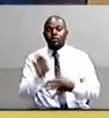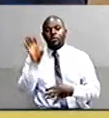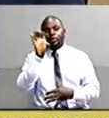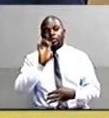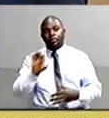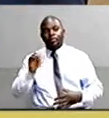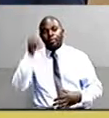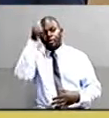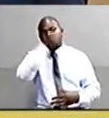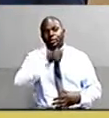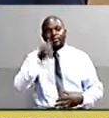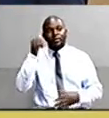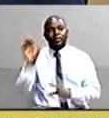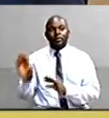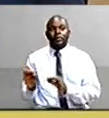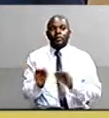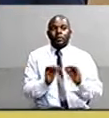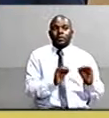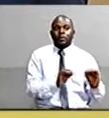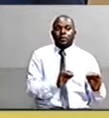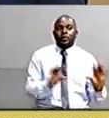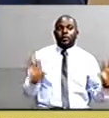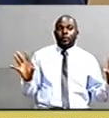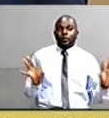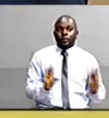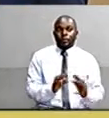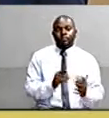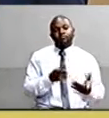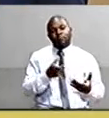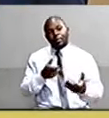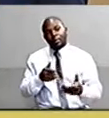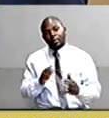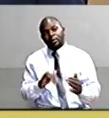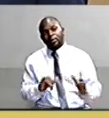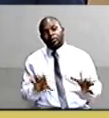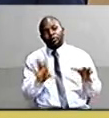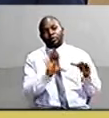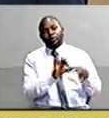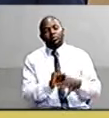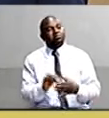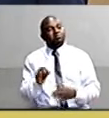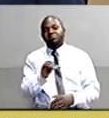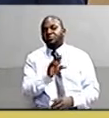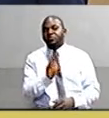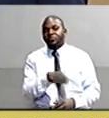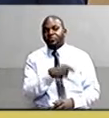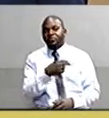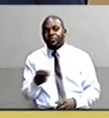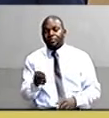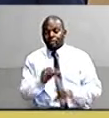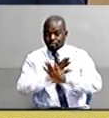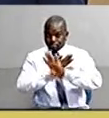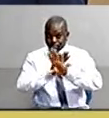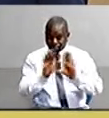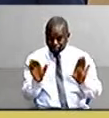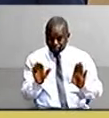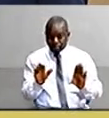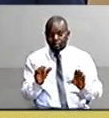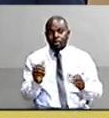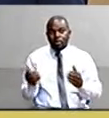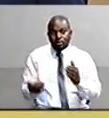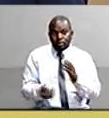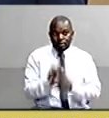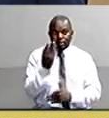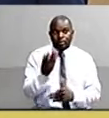African migrants. Previous efforts to end hostilities and unite the nation have failed, and it is unclear whether the latest